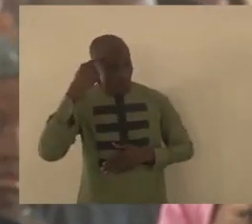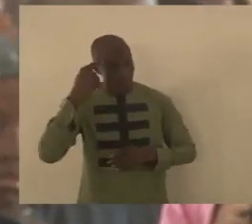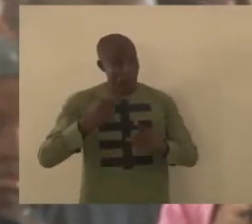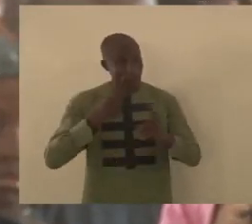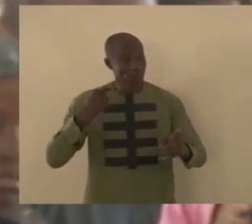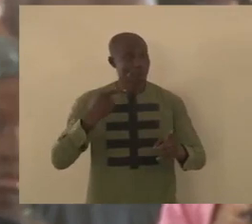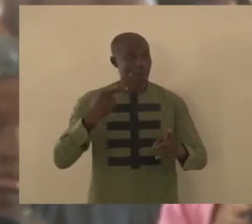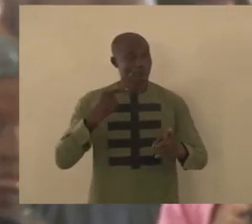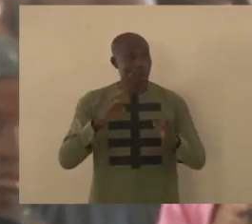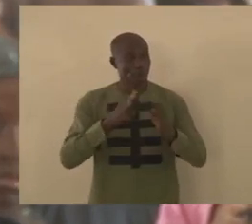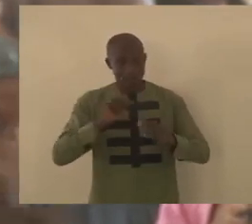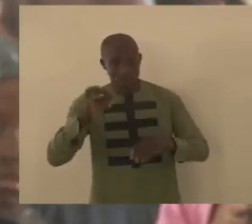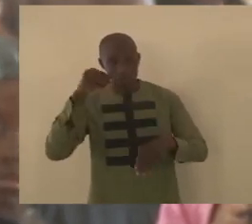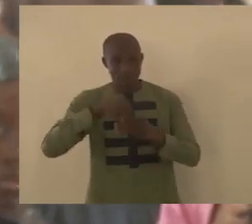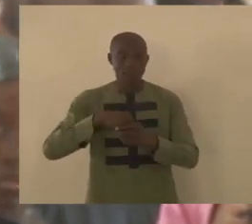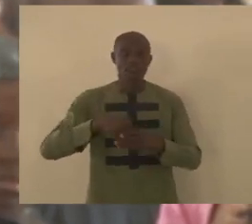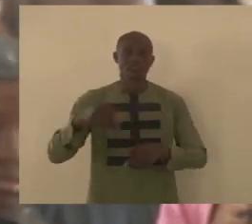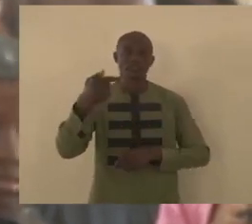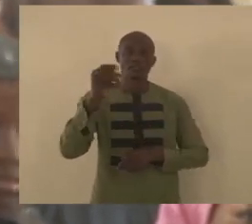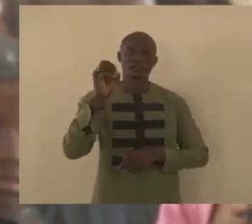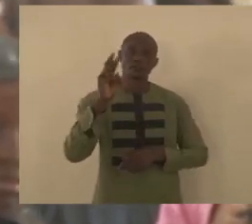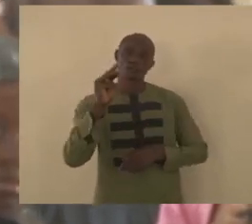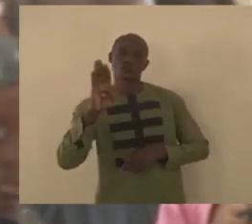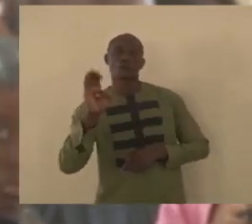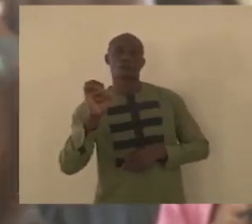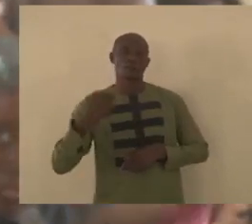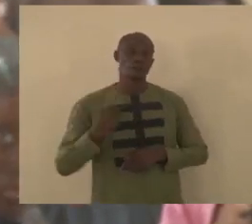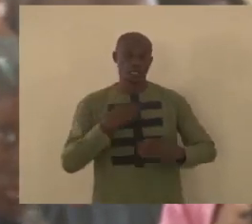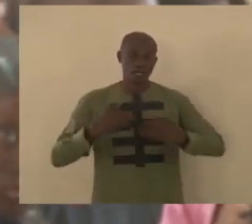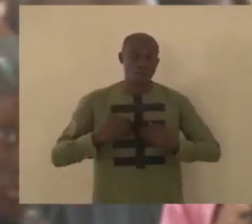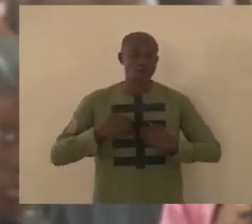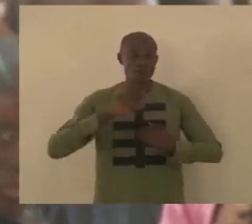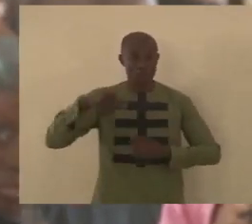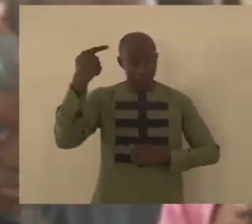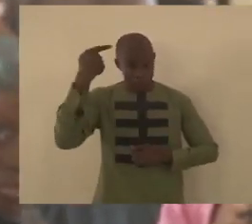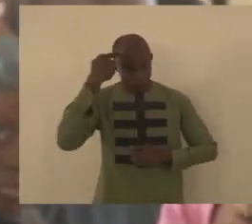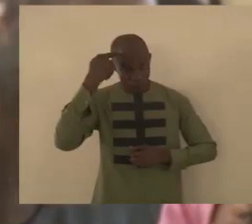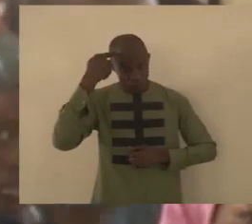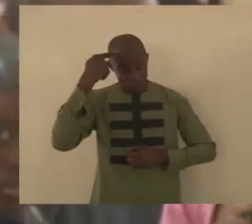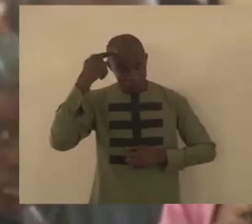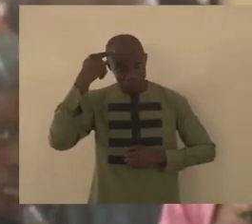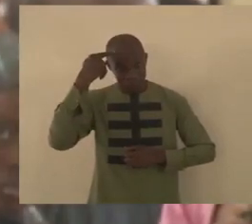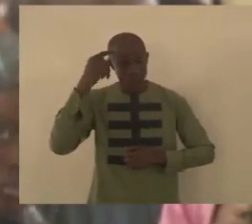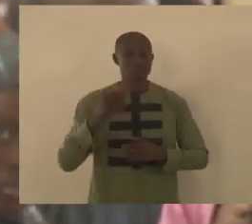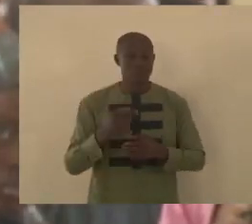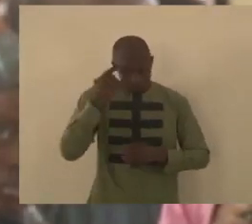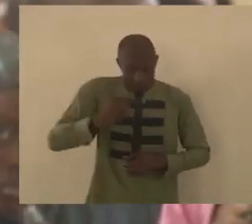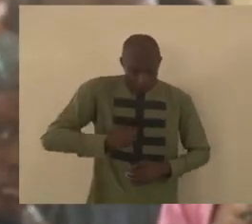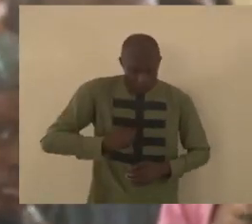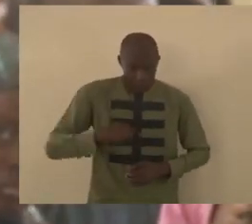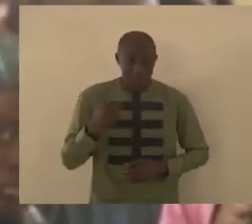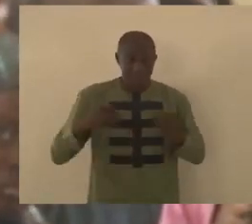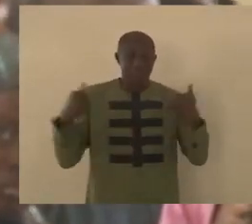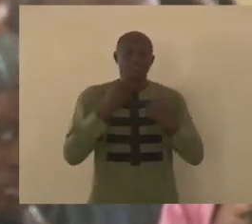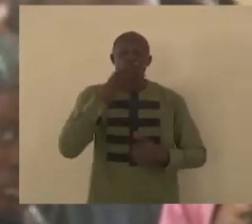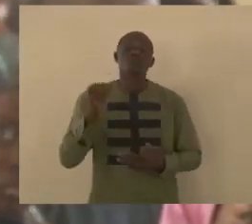yesterday from a meeting in Gombe, and we had the government functionaries staff conference. And